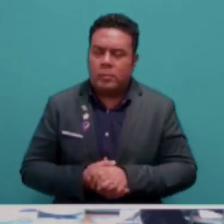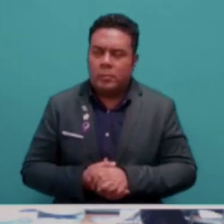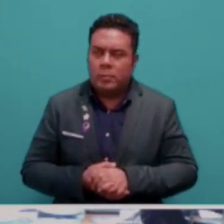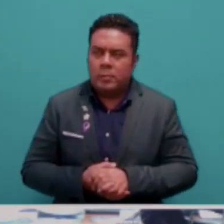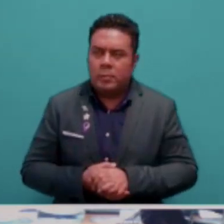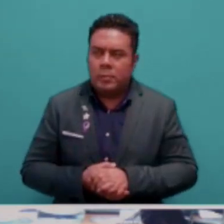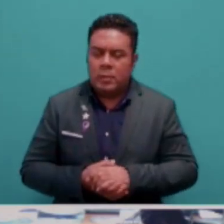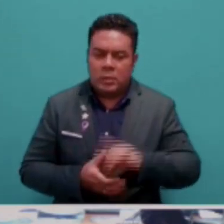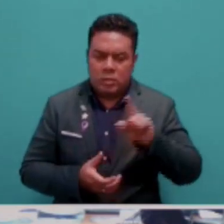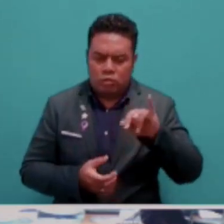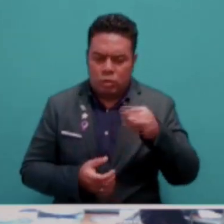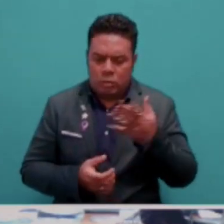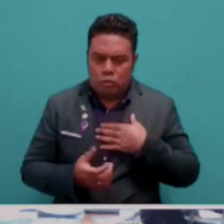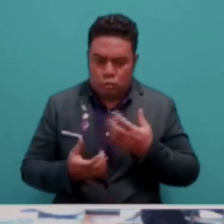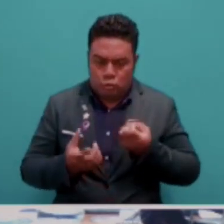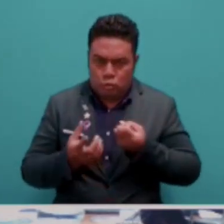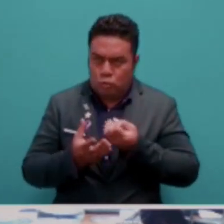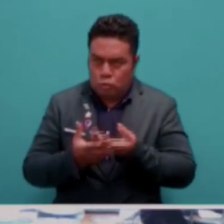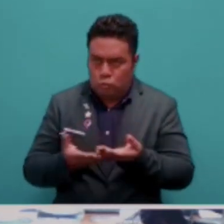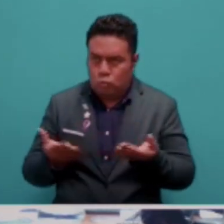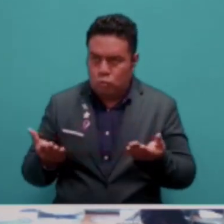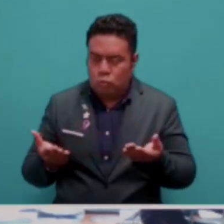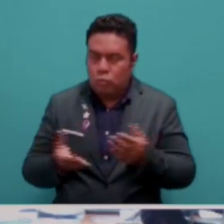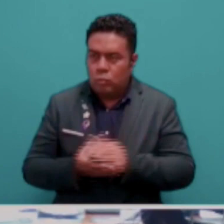Is this just to